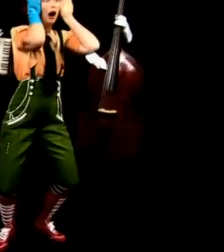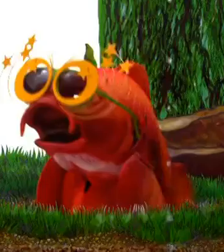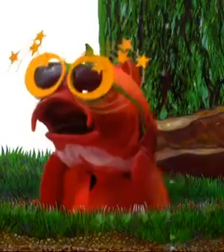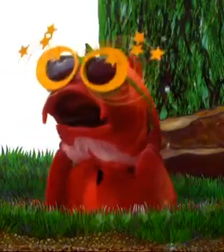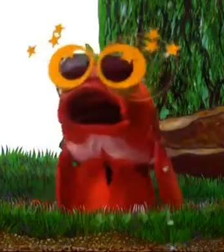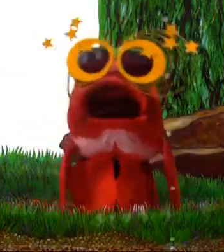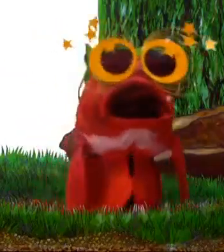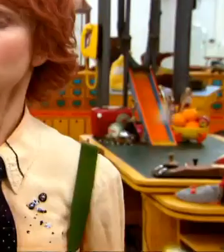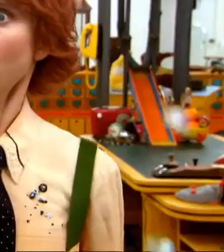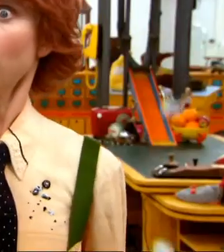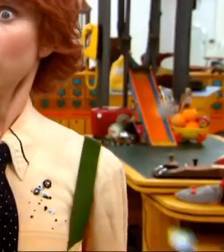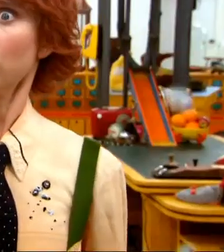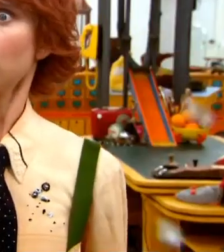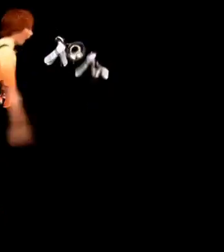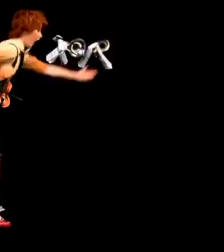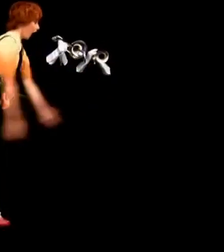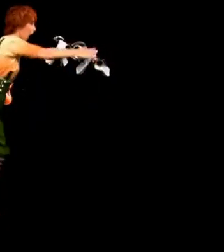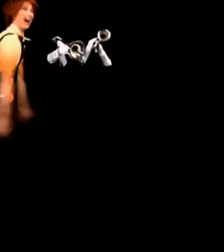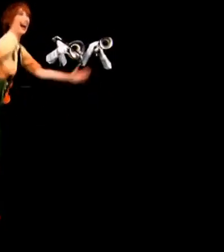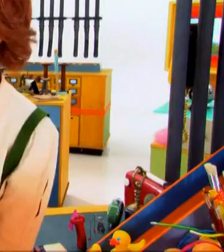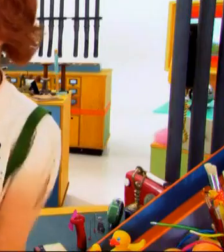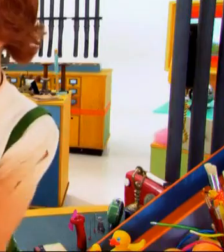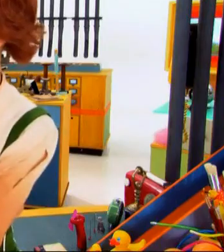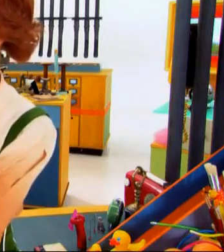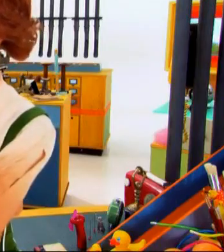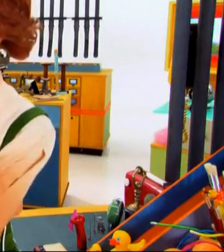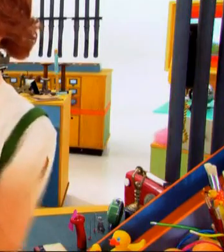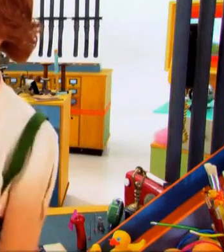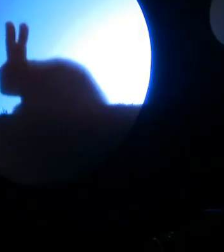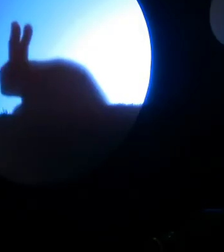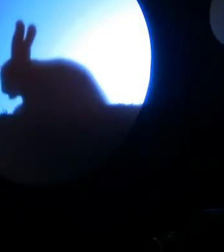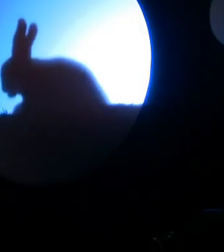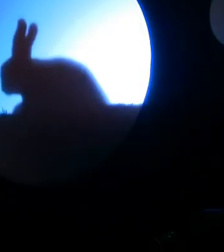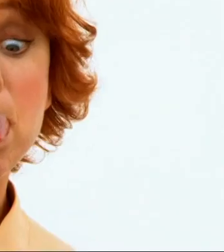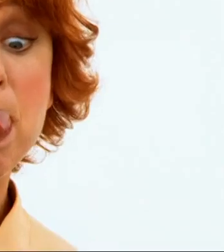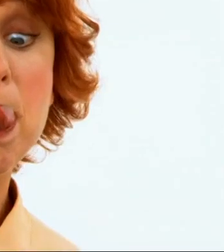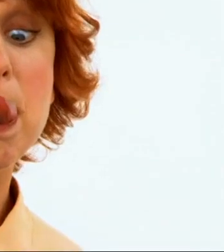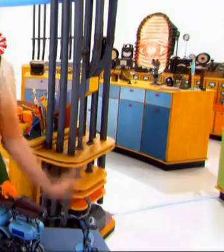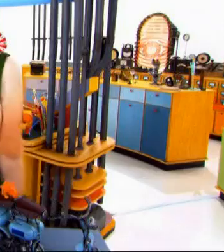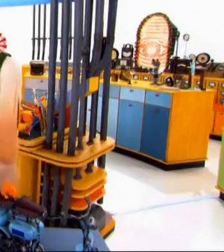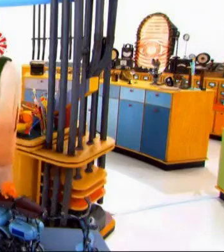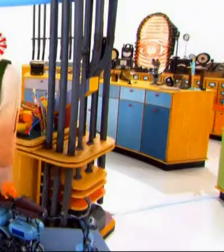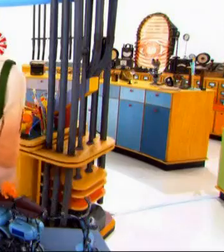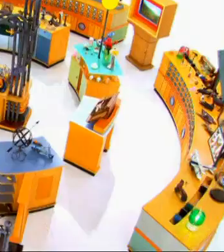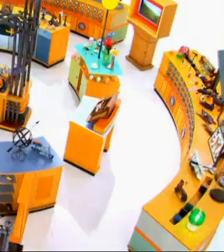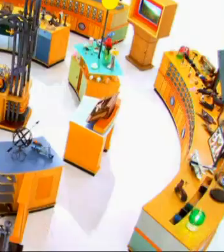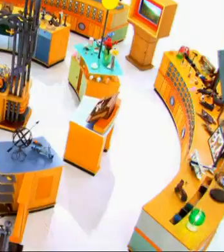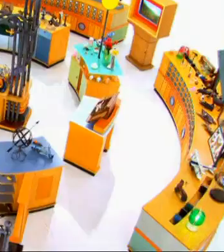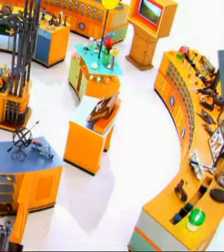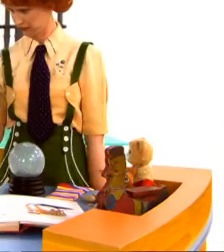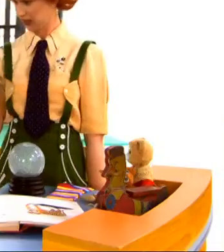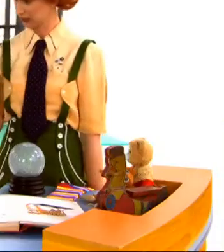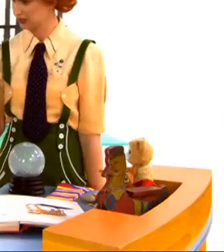a puzzling kabuzzle. But Penelope Kay and friends will find the answer in the end. Here, in the information